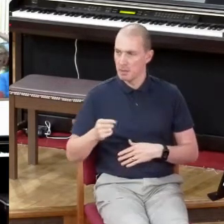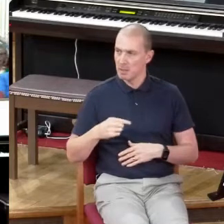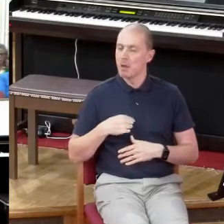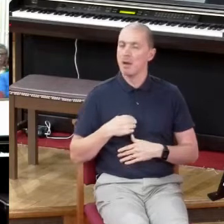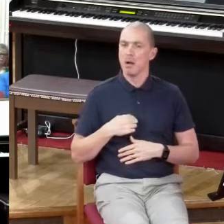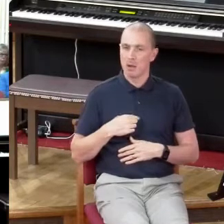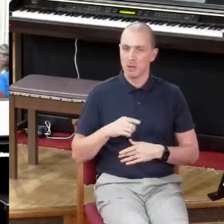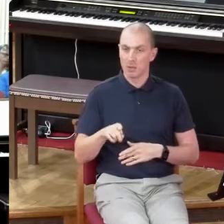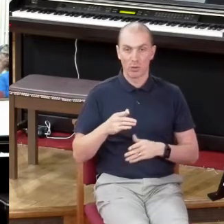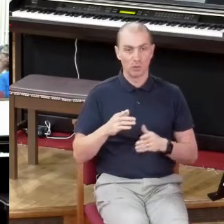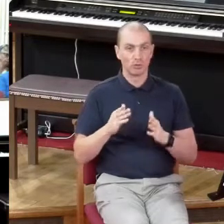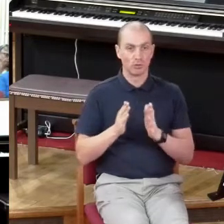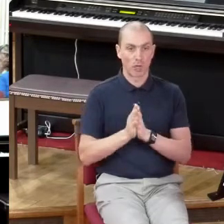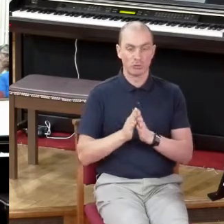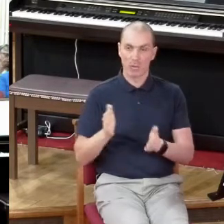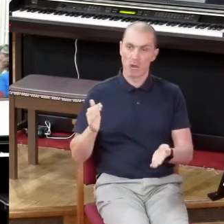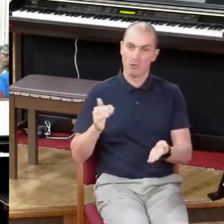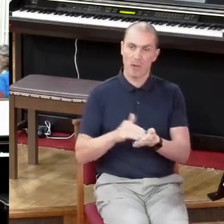good news.